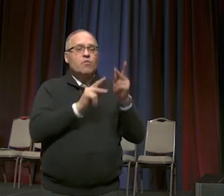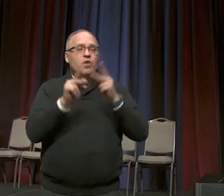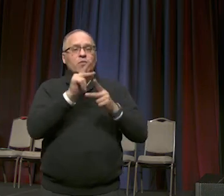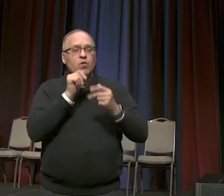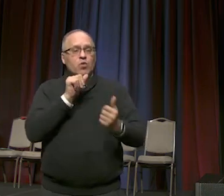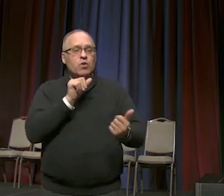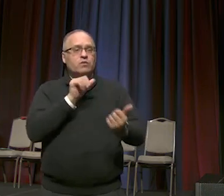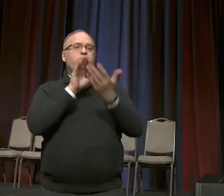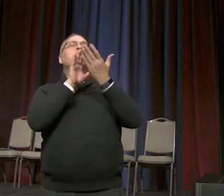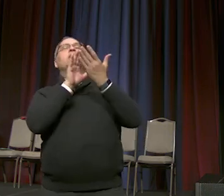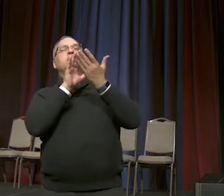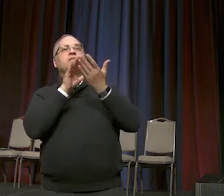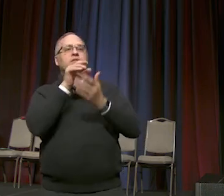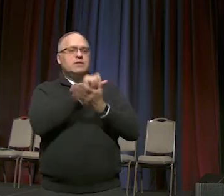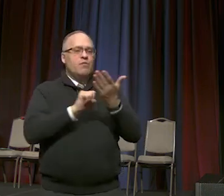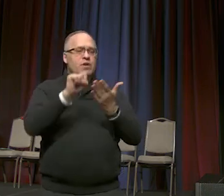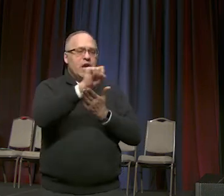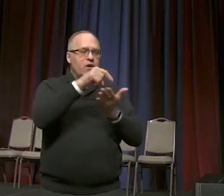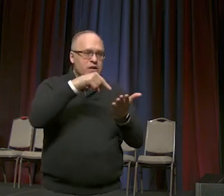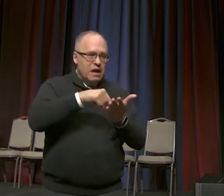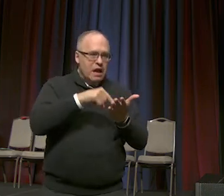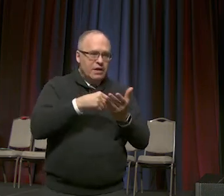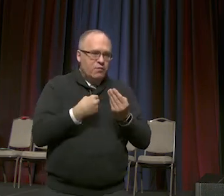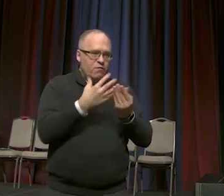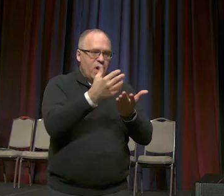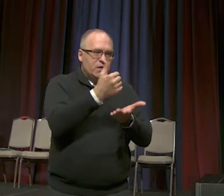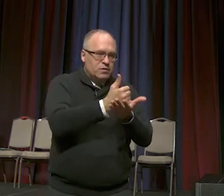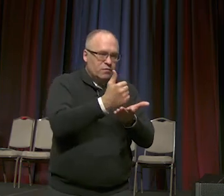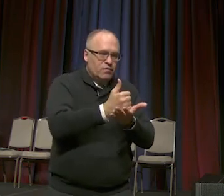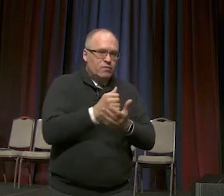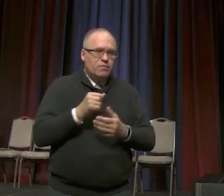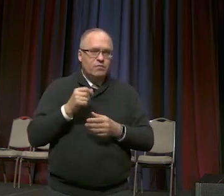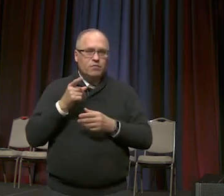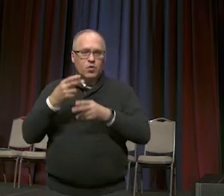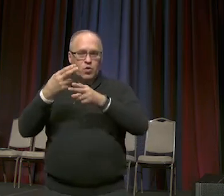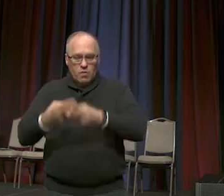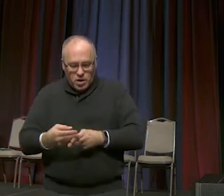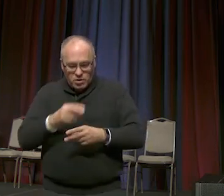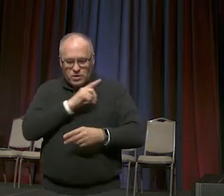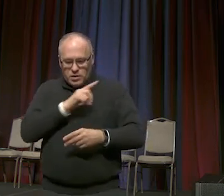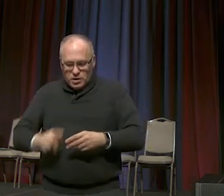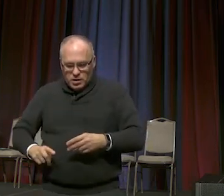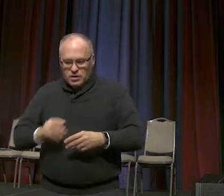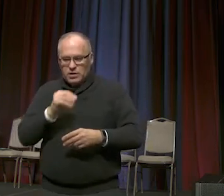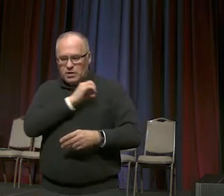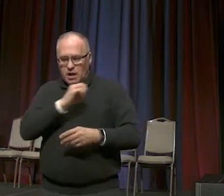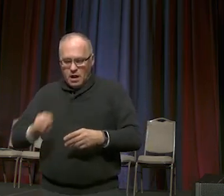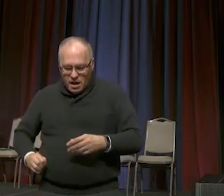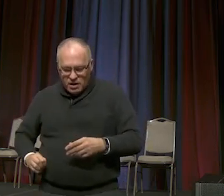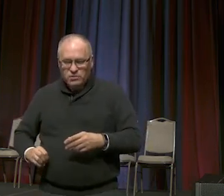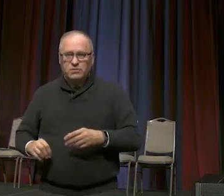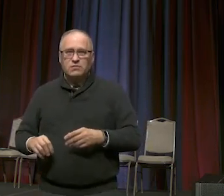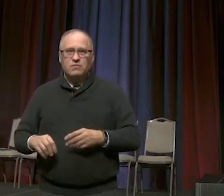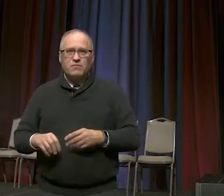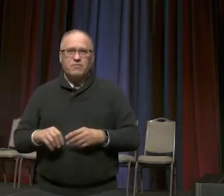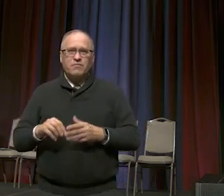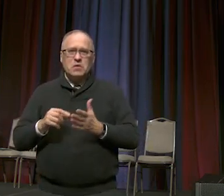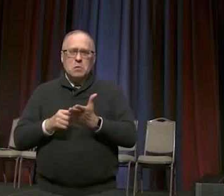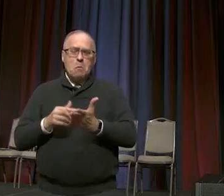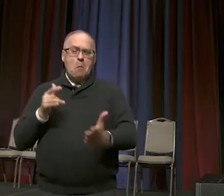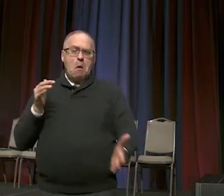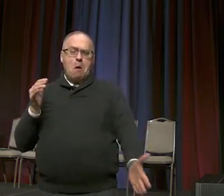and try to give a boost. And you mentioned deacons and elders. In rare